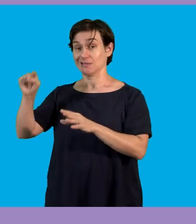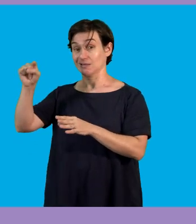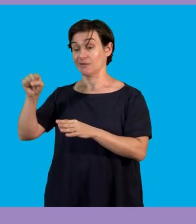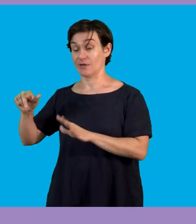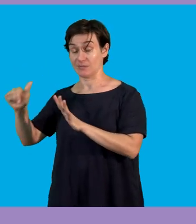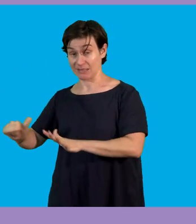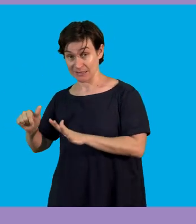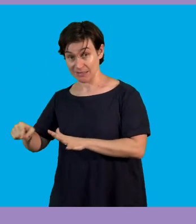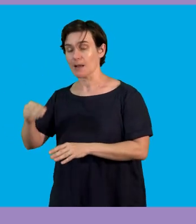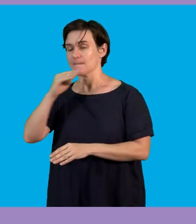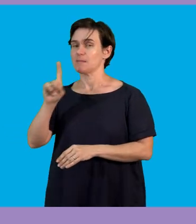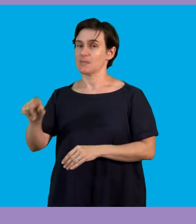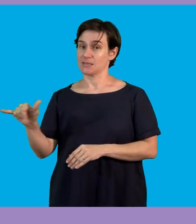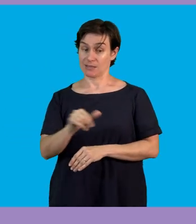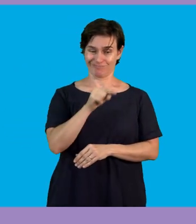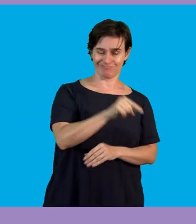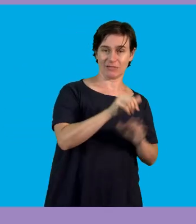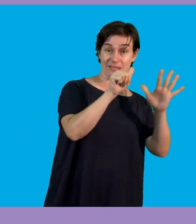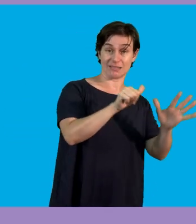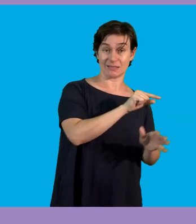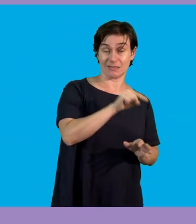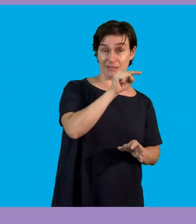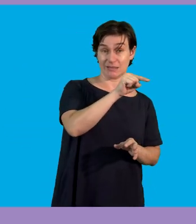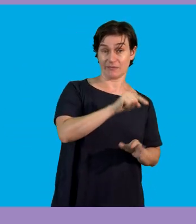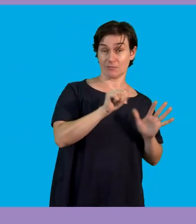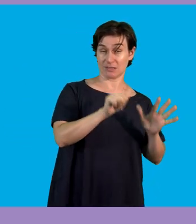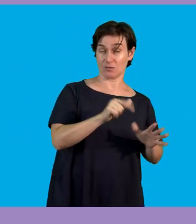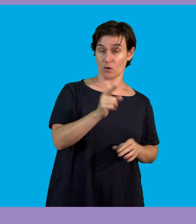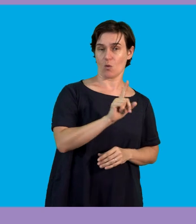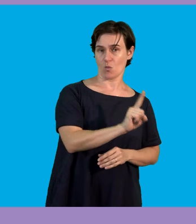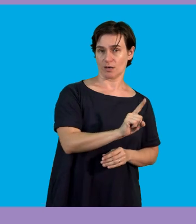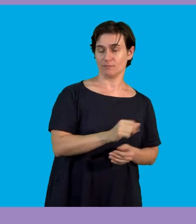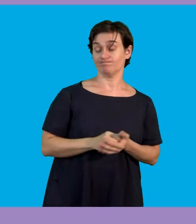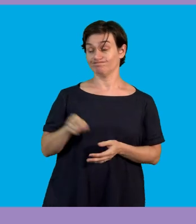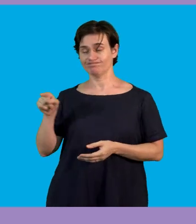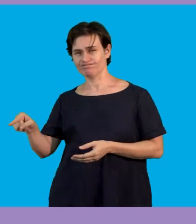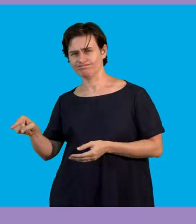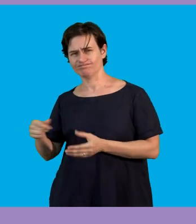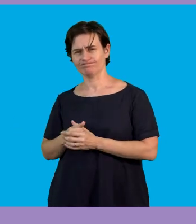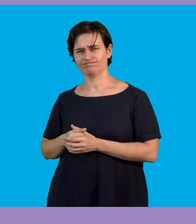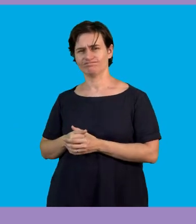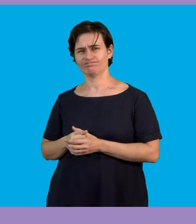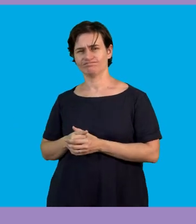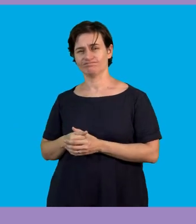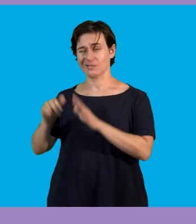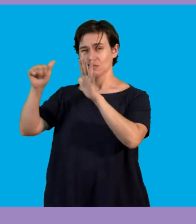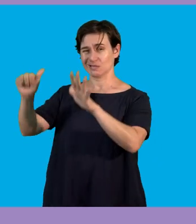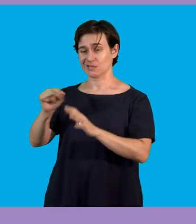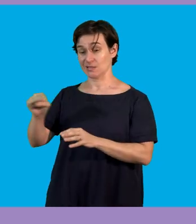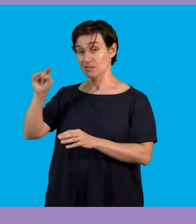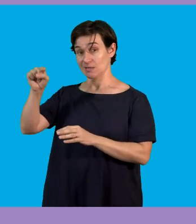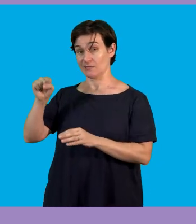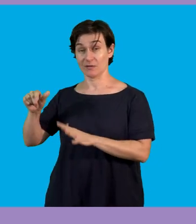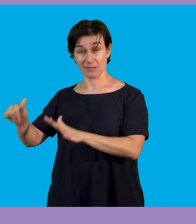by 16 on the left, and the outcome is that 16 divided by 16 is 1, and on the right we're going to